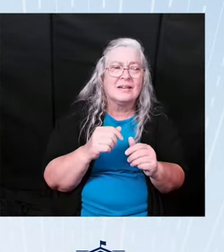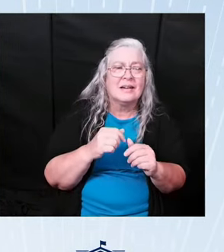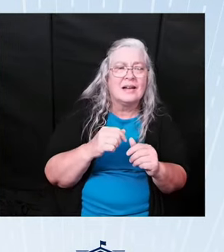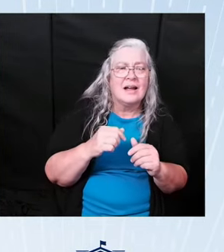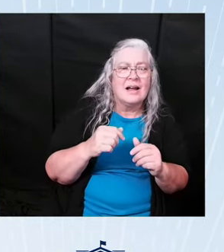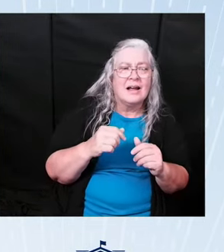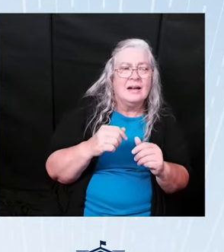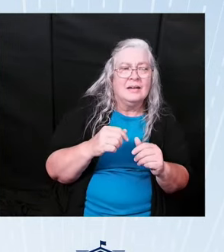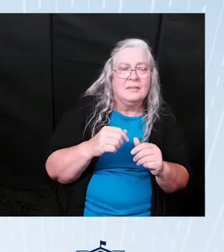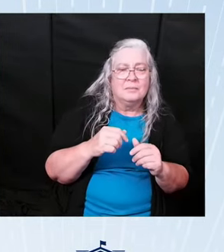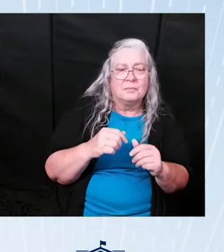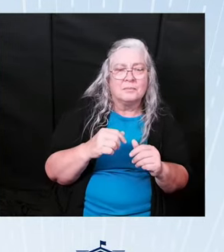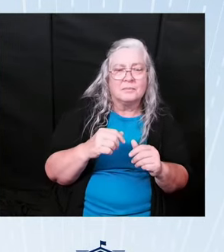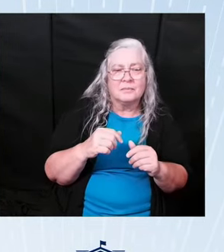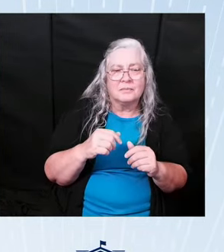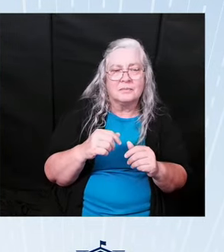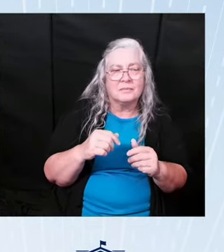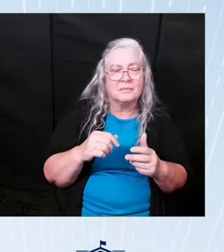humanity.